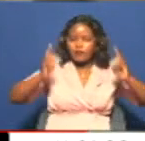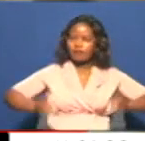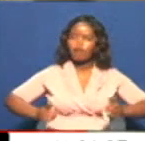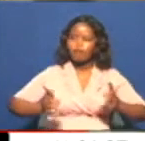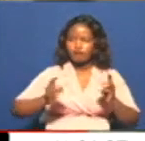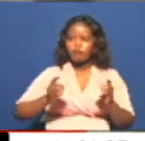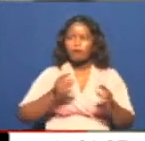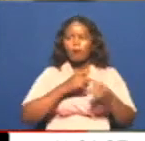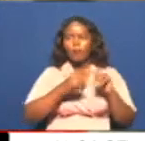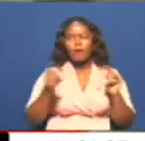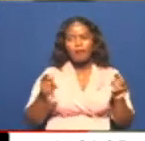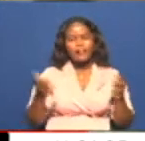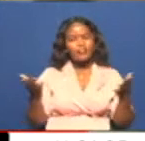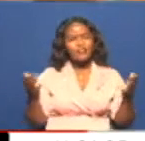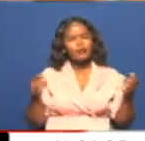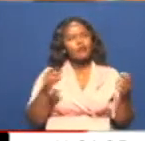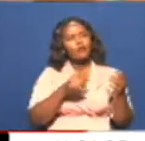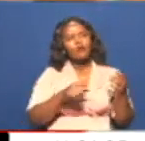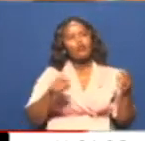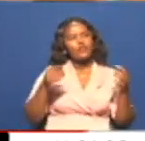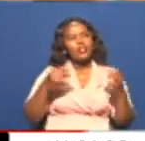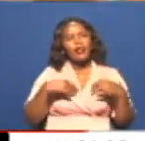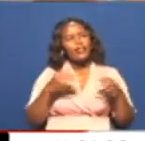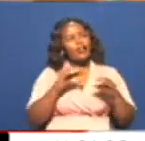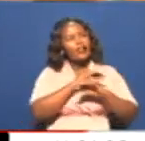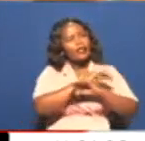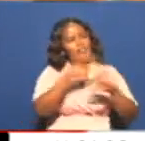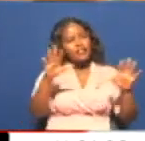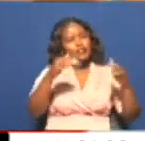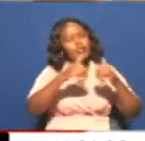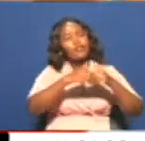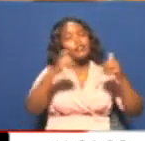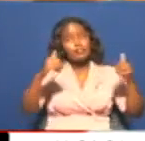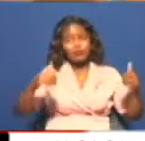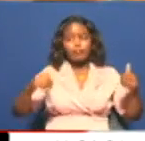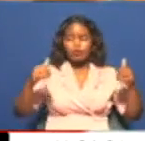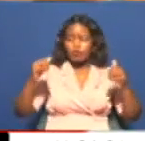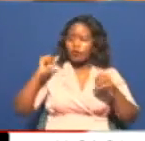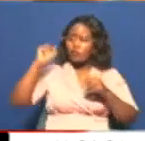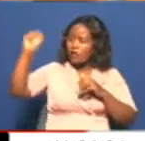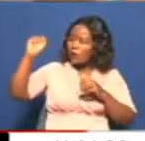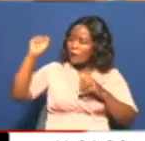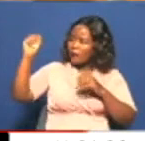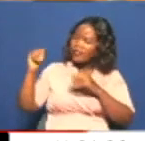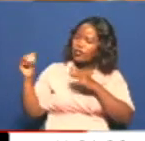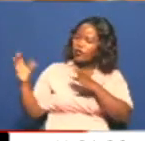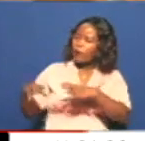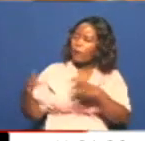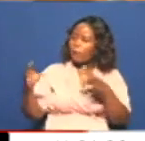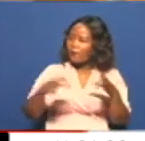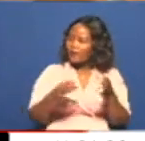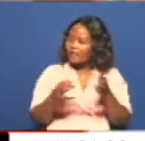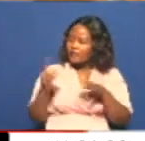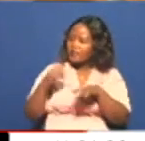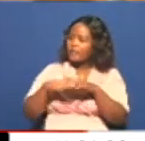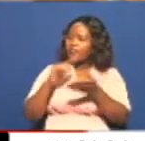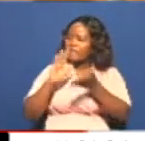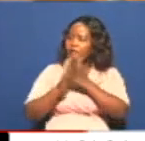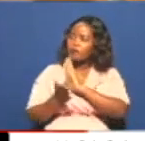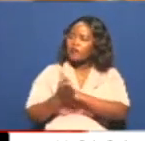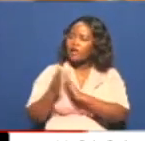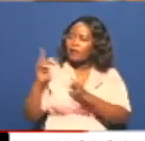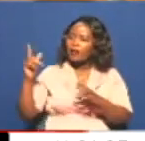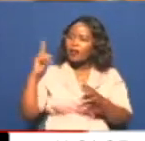saw clear divisions. The political party's amendment bill, when it becomes an act, it will help Kenyans